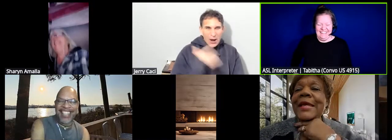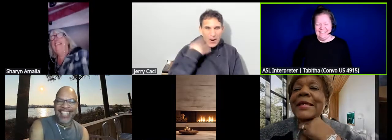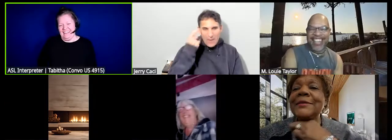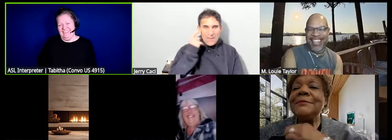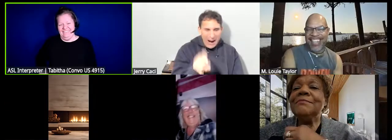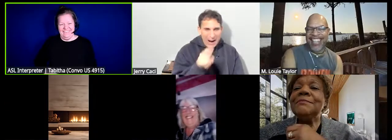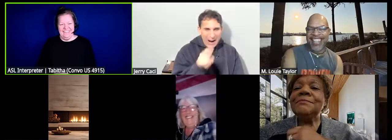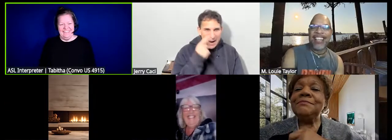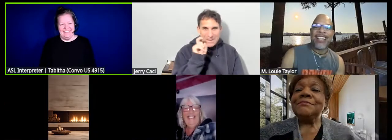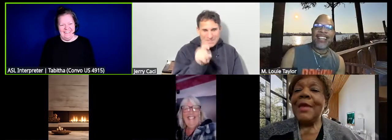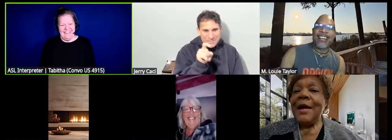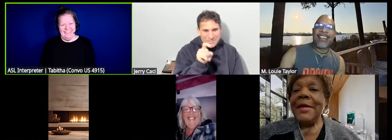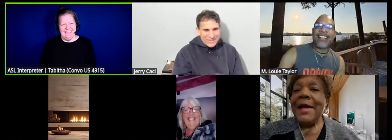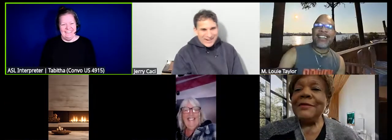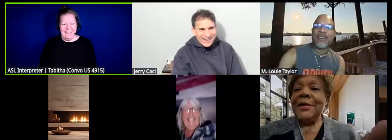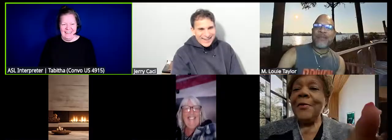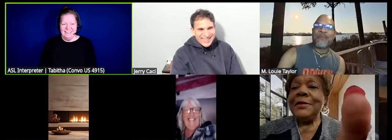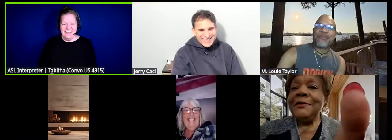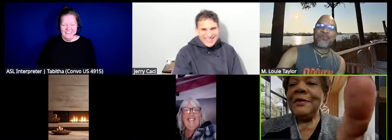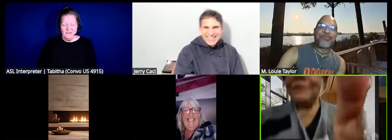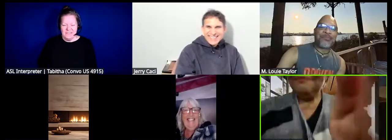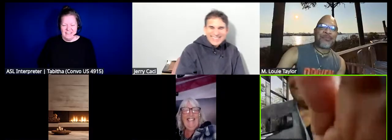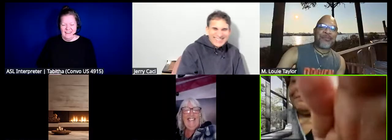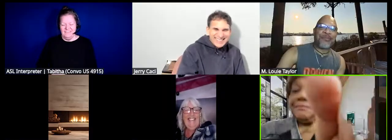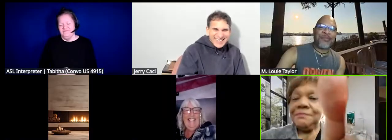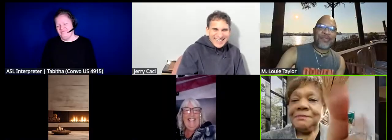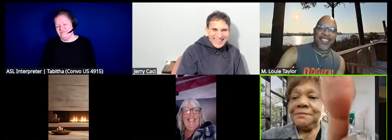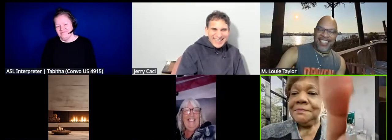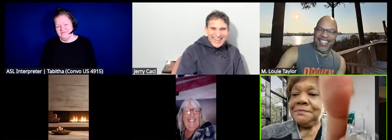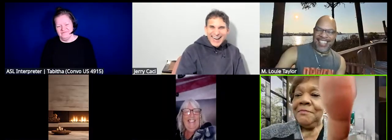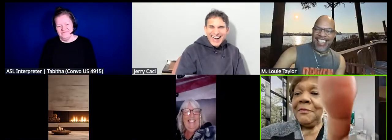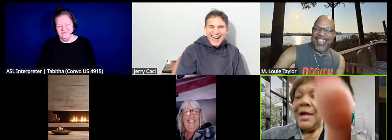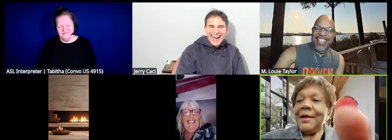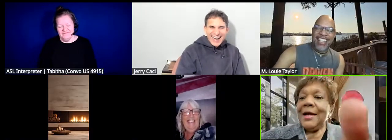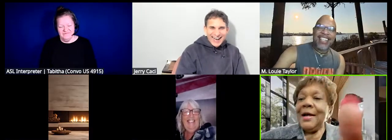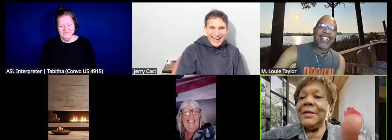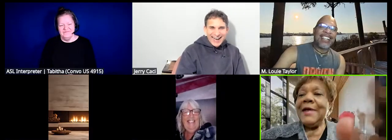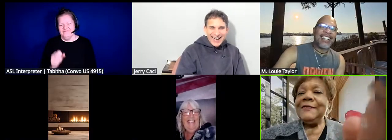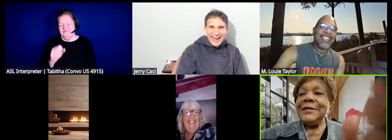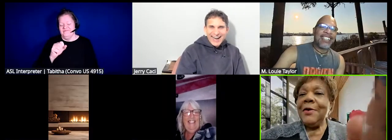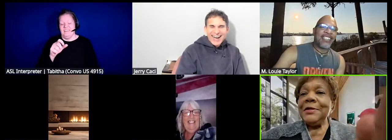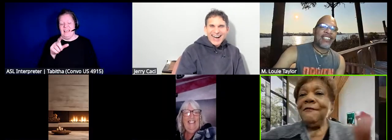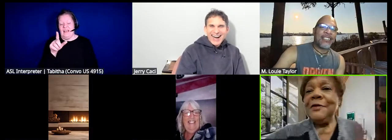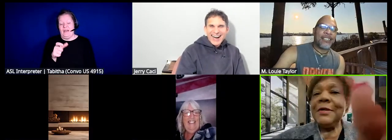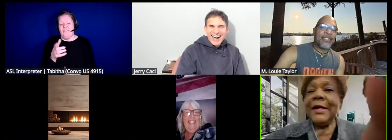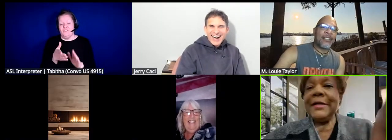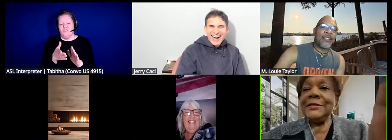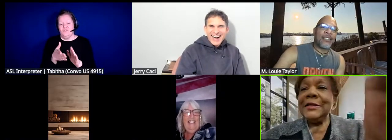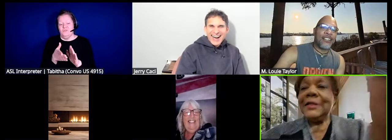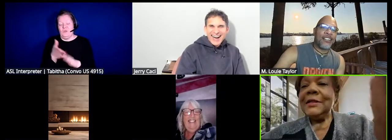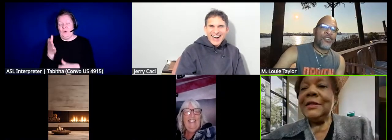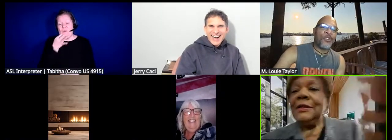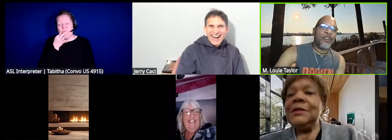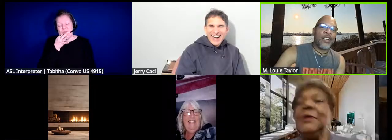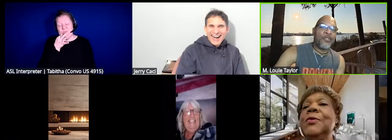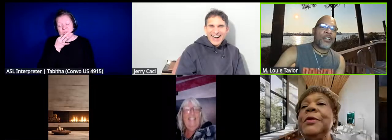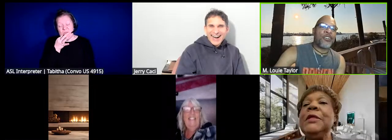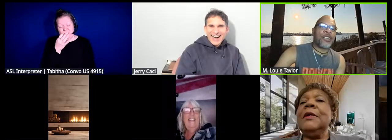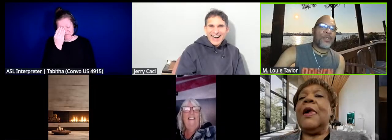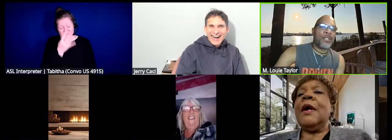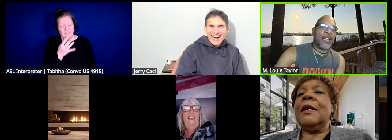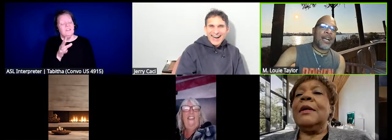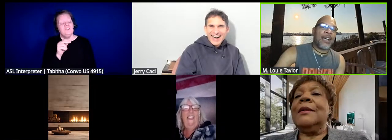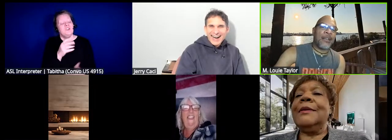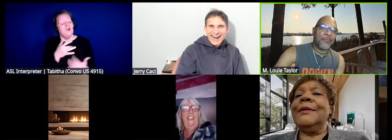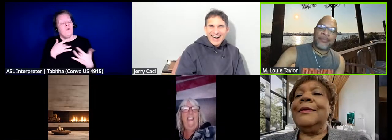Yeah, anytime. Yeah. I'm gonna have to Yeah, I go know. in. I noticed that. I'm gonna have to go in a few guys. No worry. You tell your